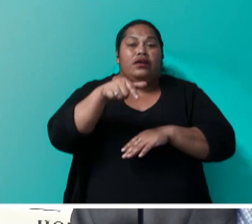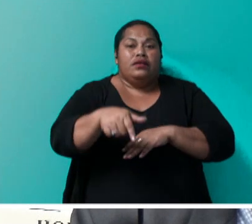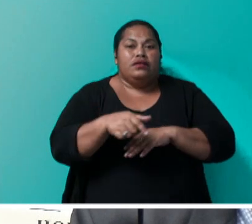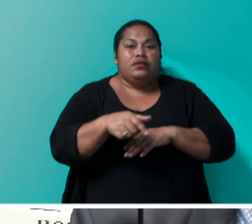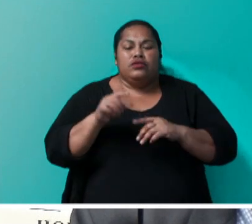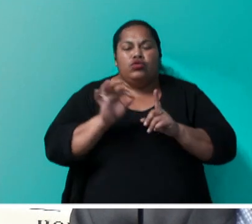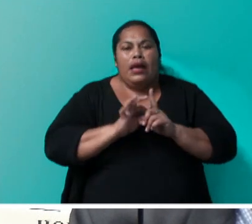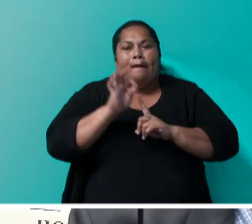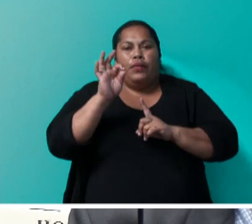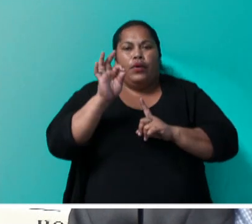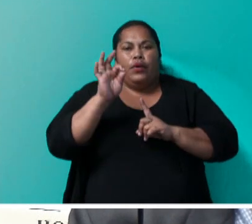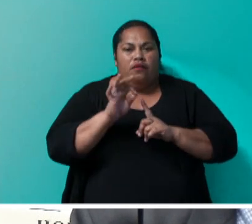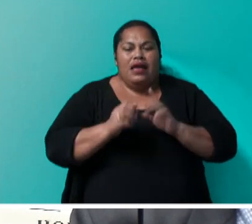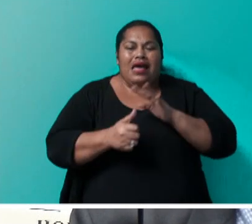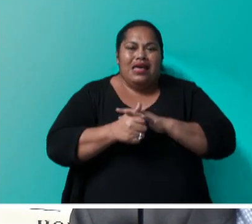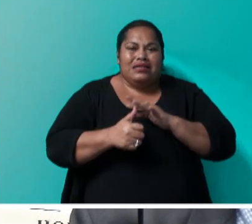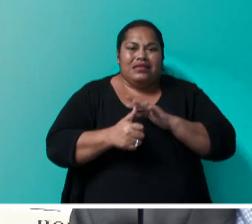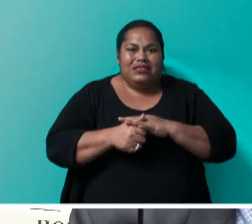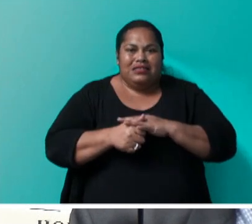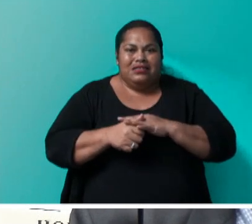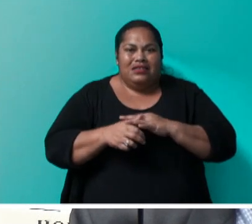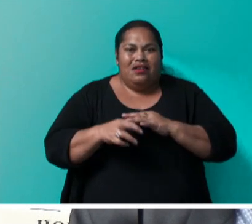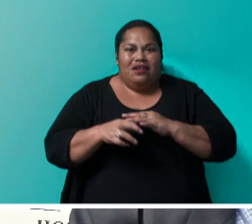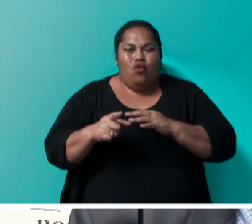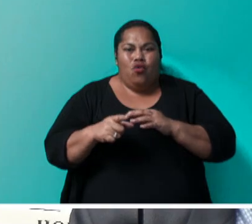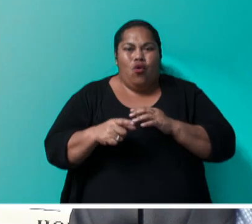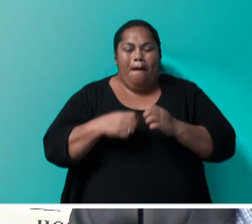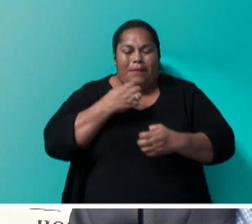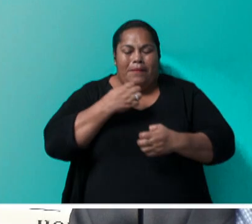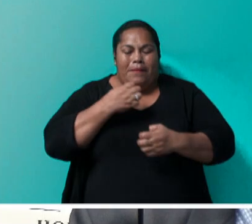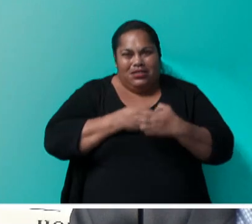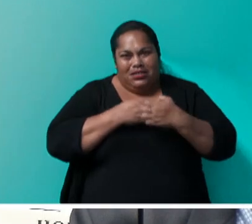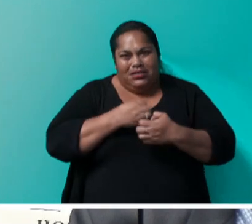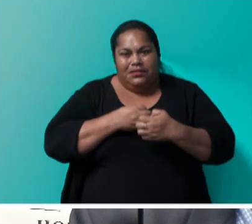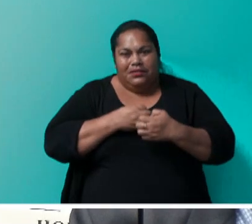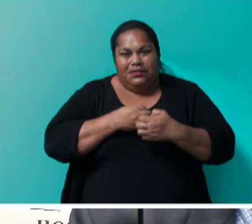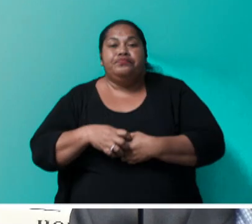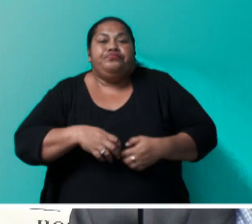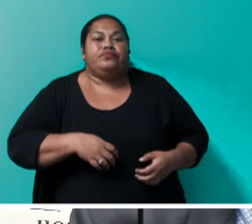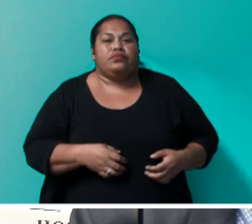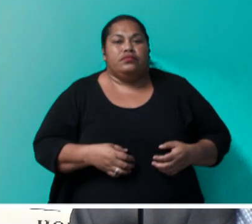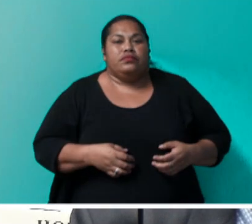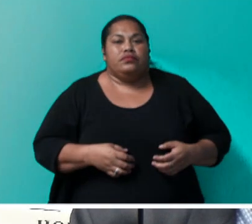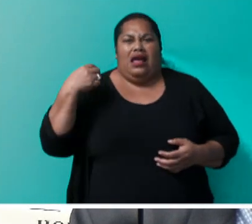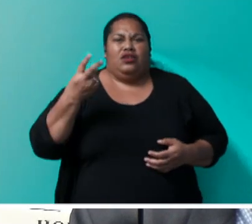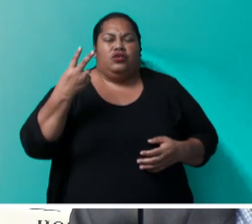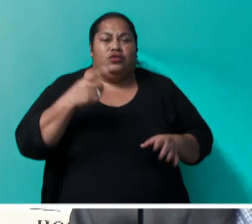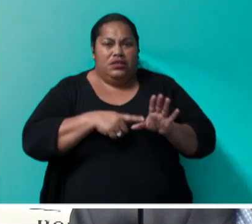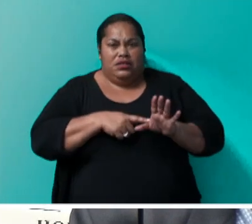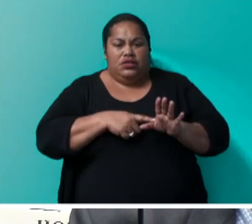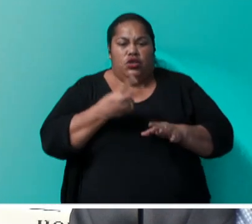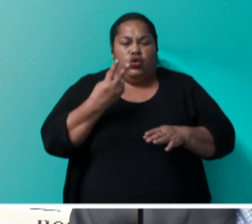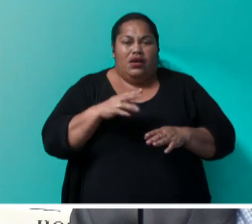improving access for trucks and machinery. Mr. Speaker, over the last 2 years alone, 35 crossings have